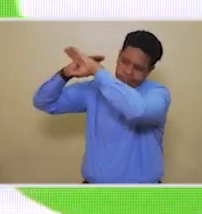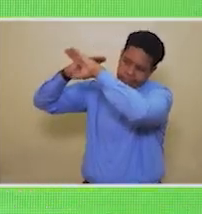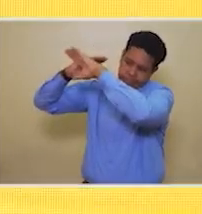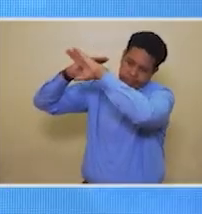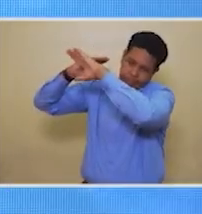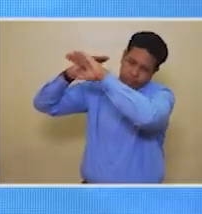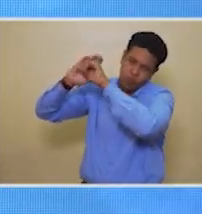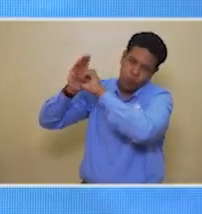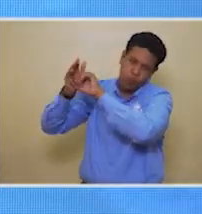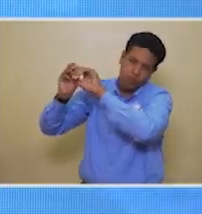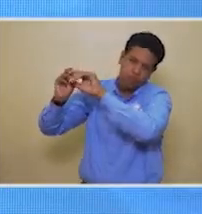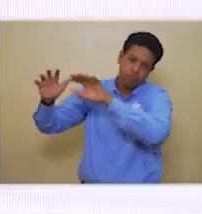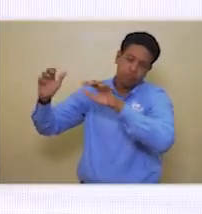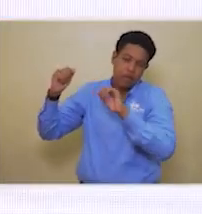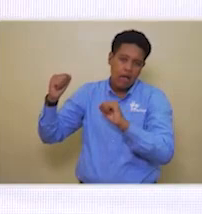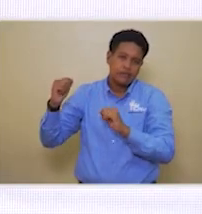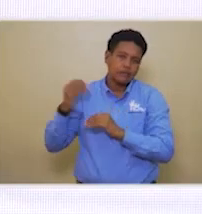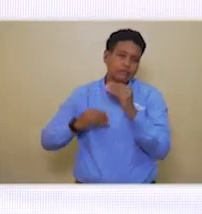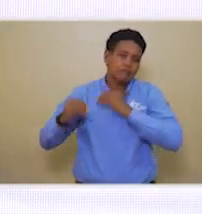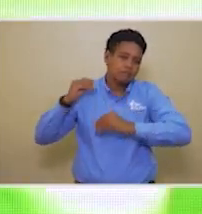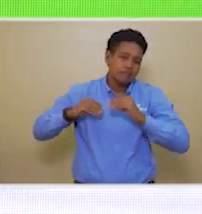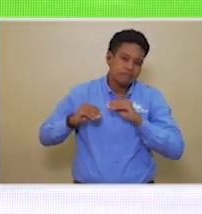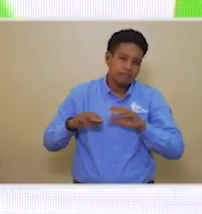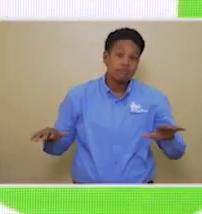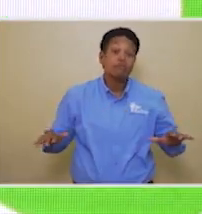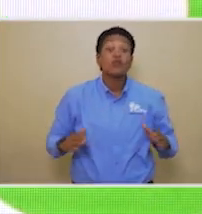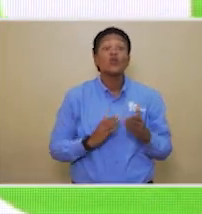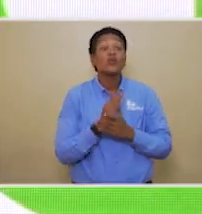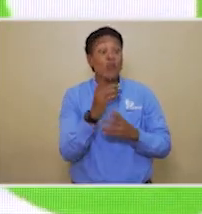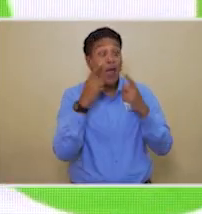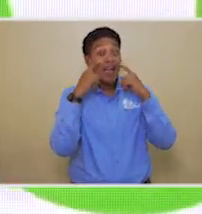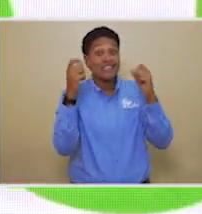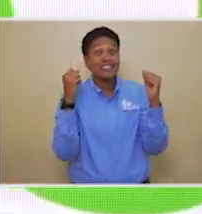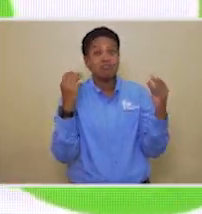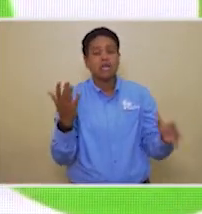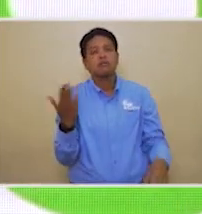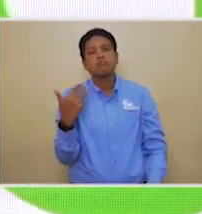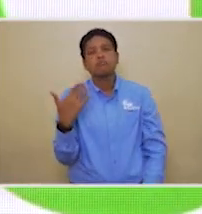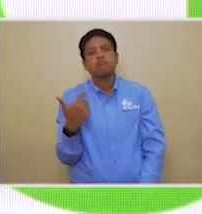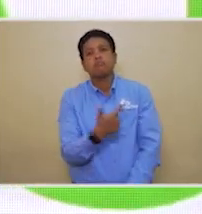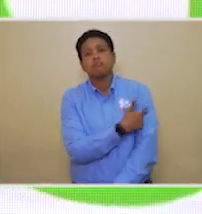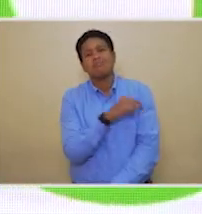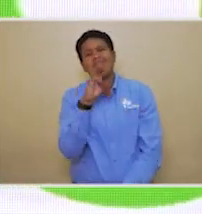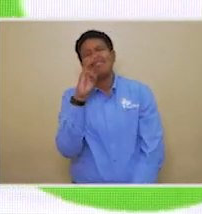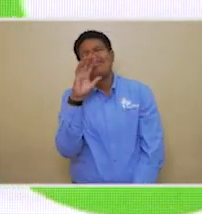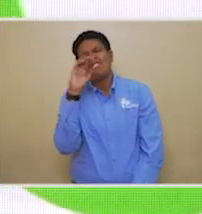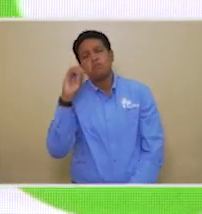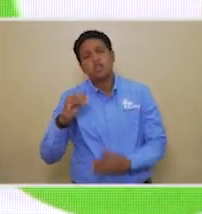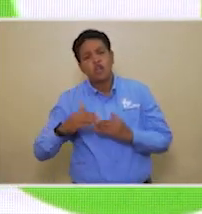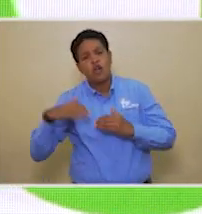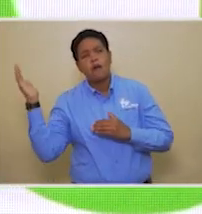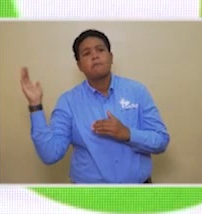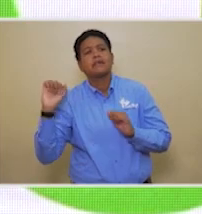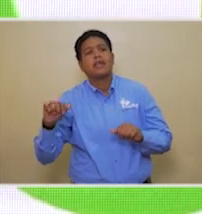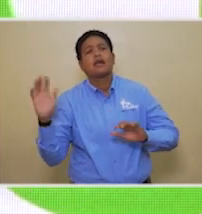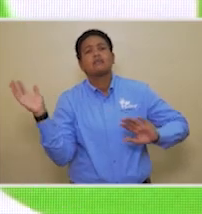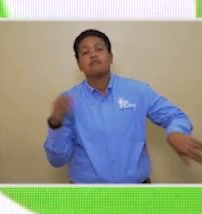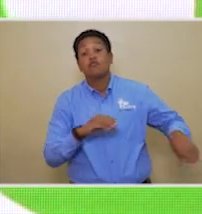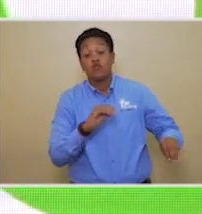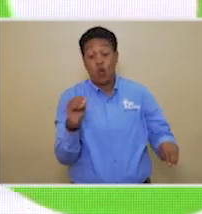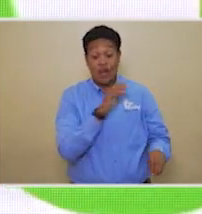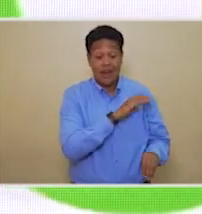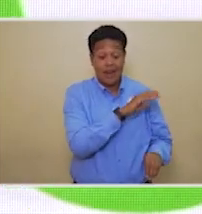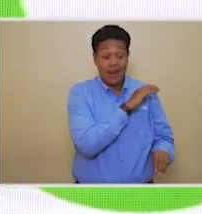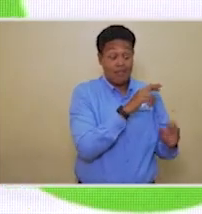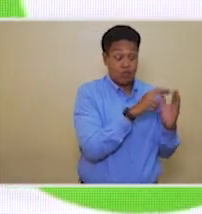immunity, safely, that we will be able to dispense with these non-clinical measures,